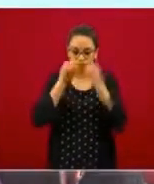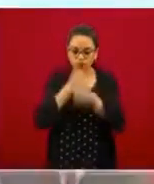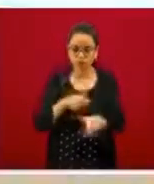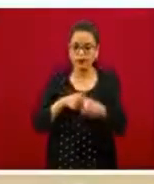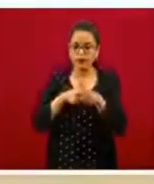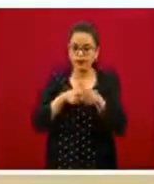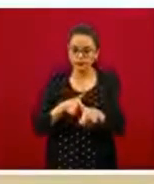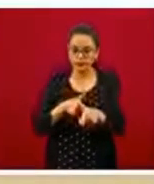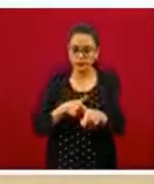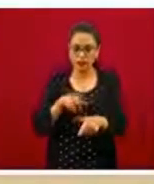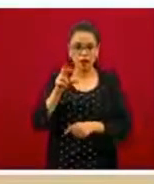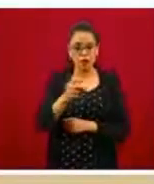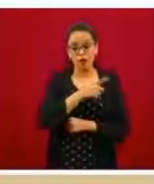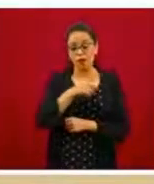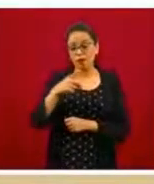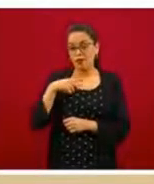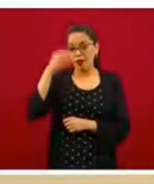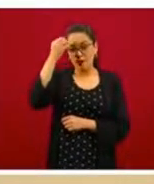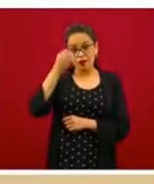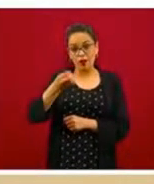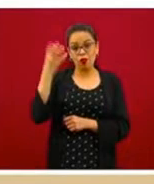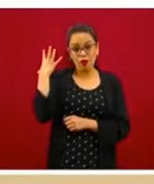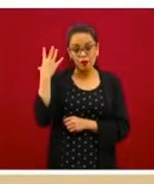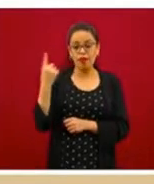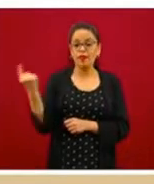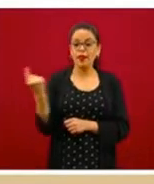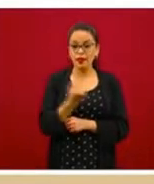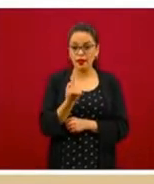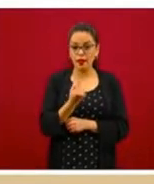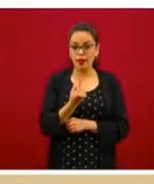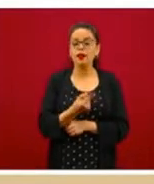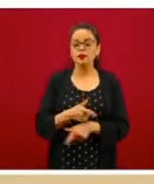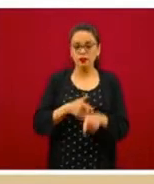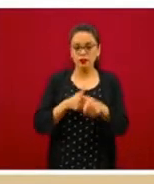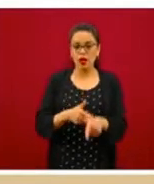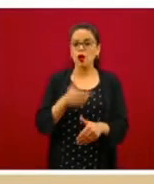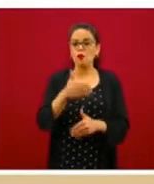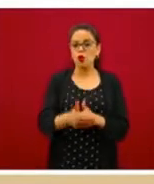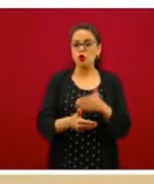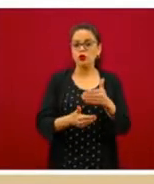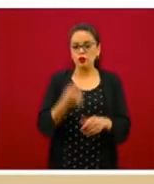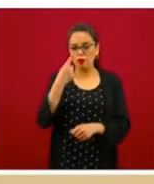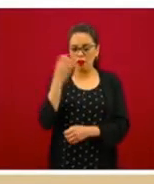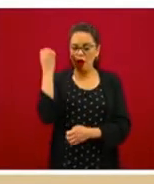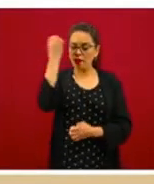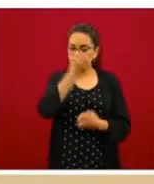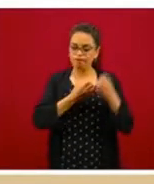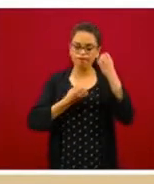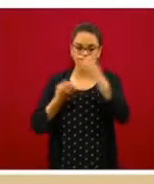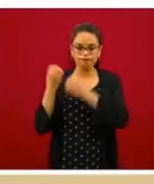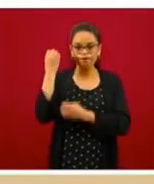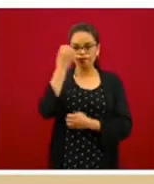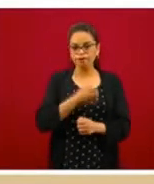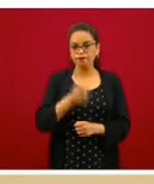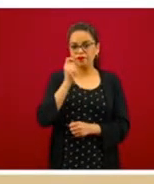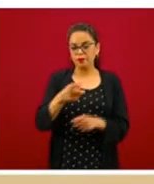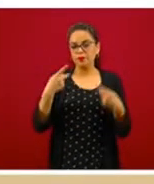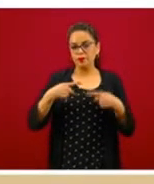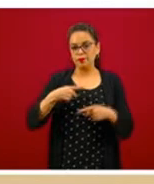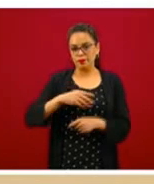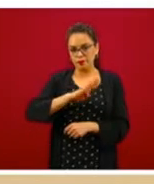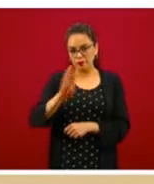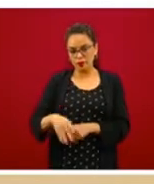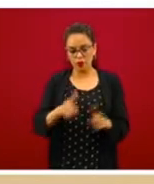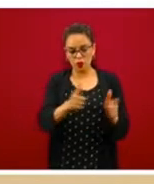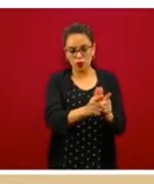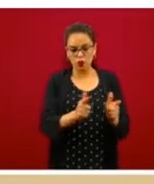throughout time that will change a little bit less drastically than the traffic light, but it will change. And